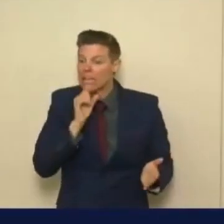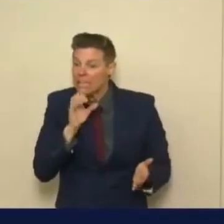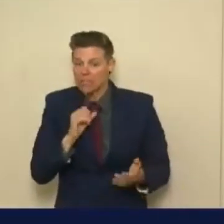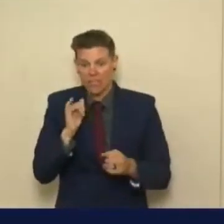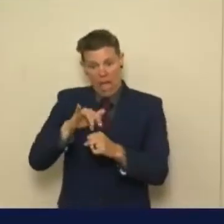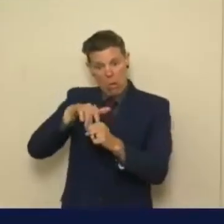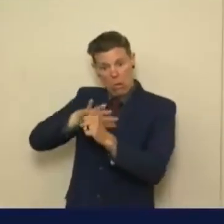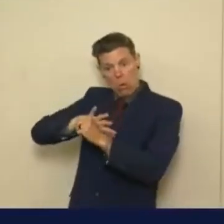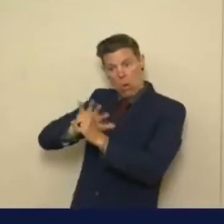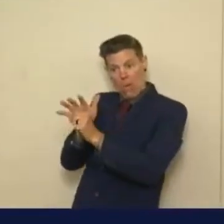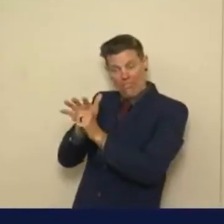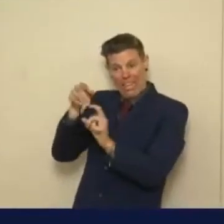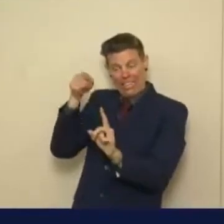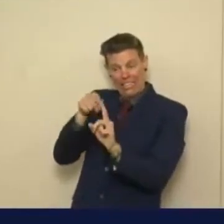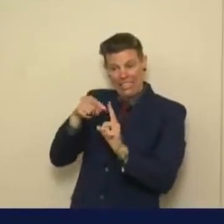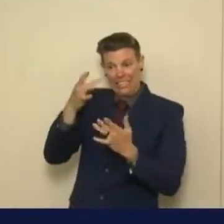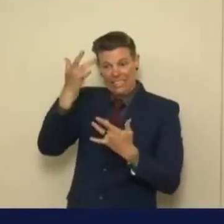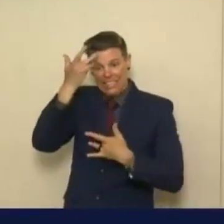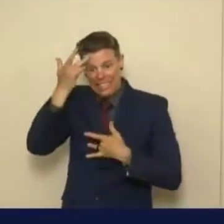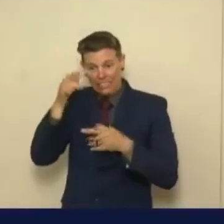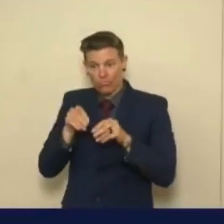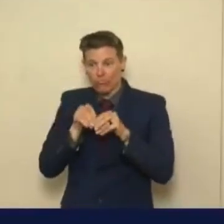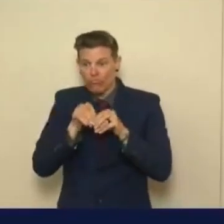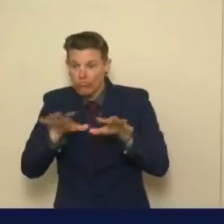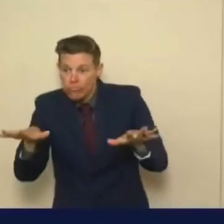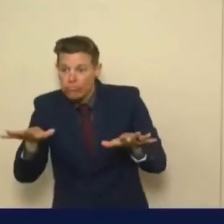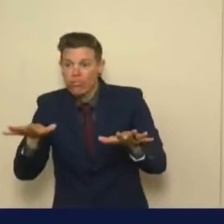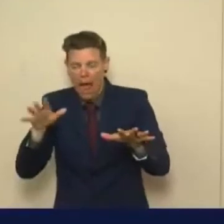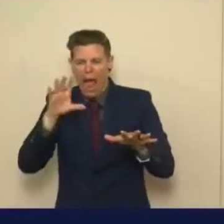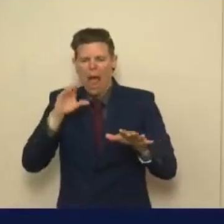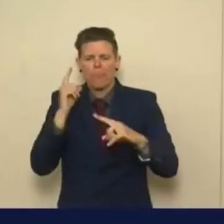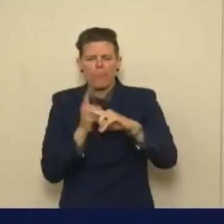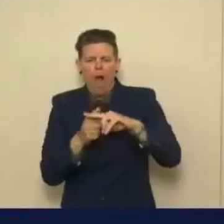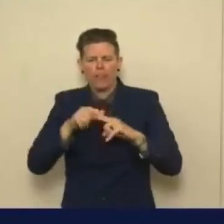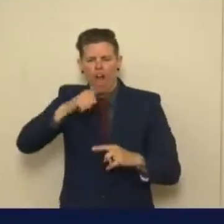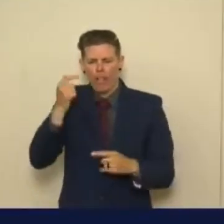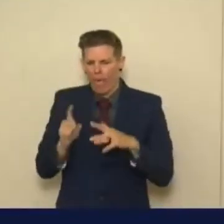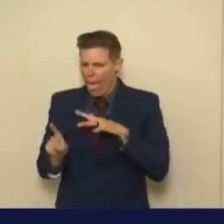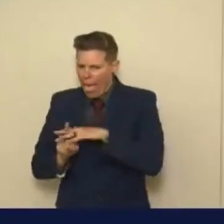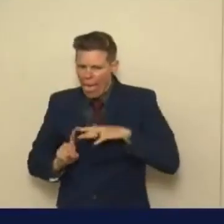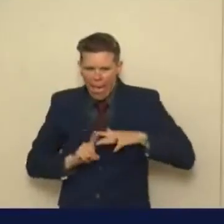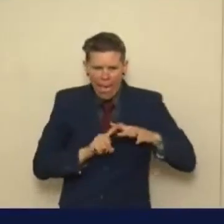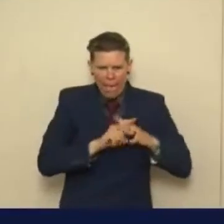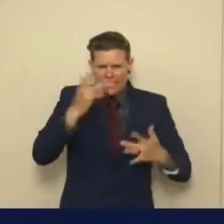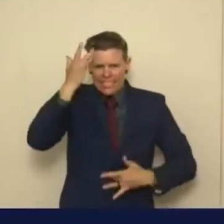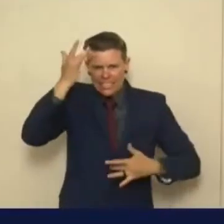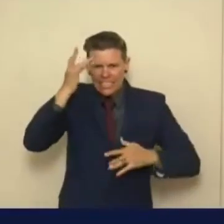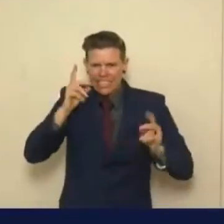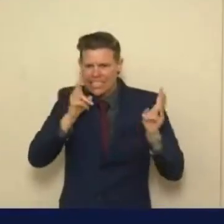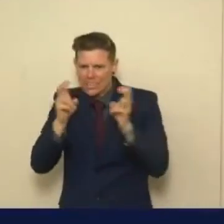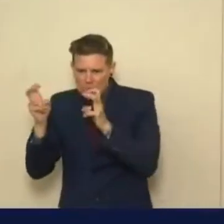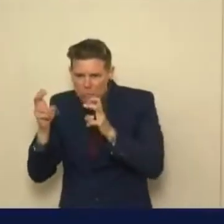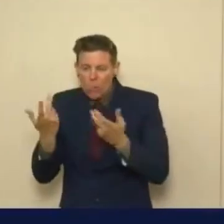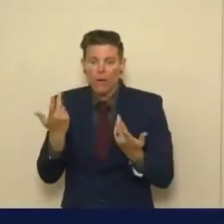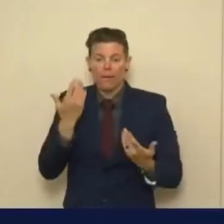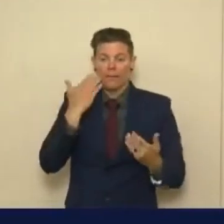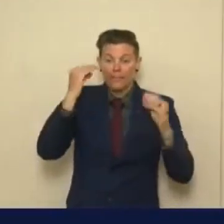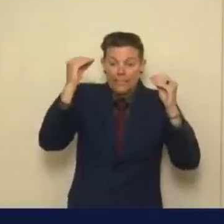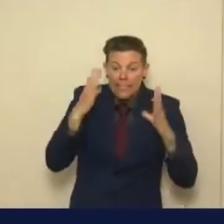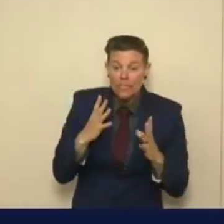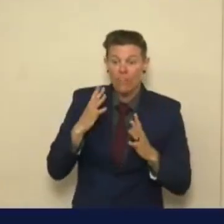an exposure and significant issues, that our educators and families are at higher risk